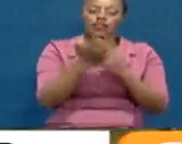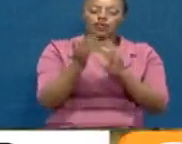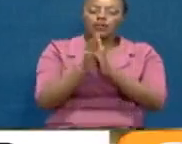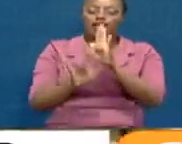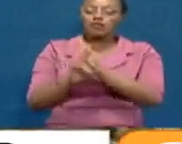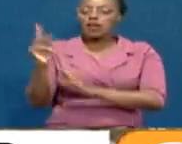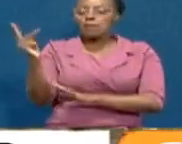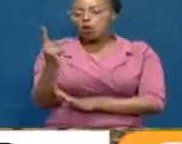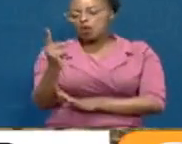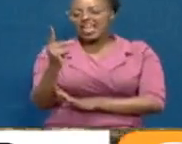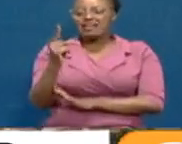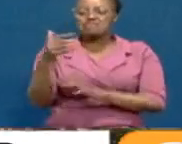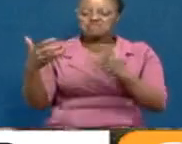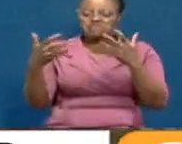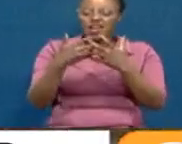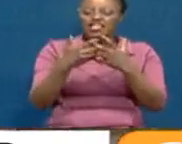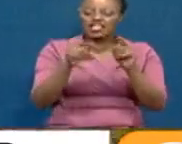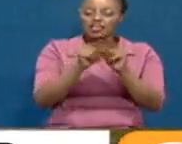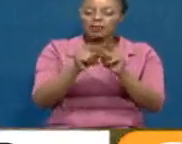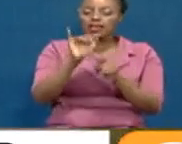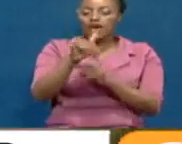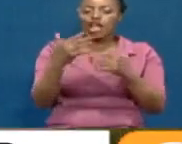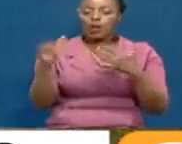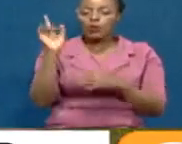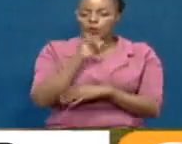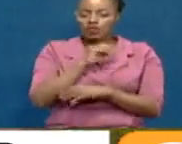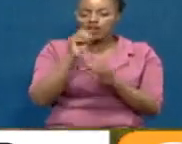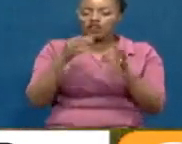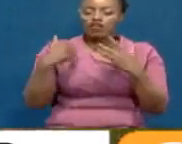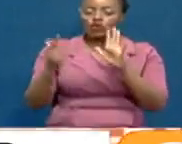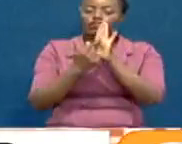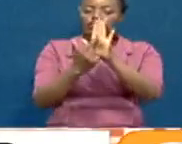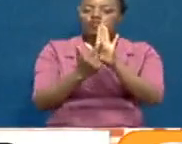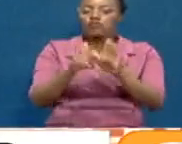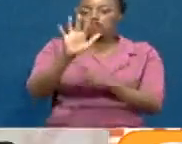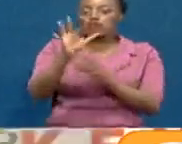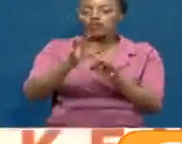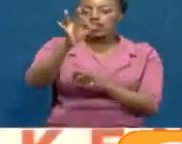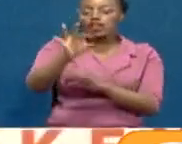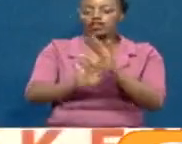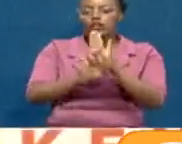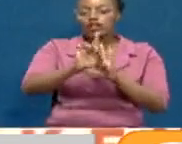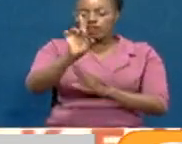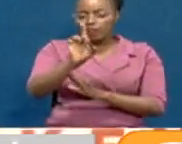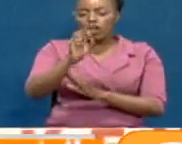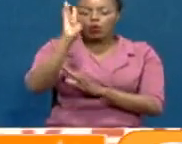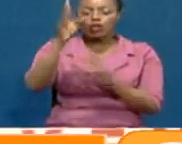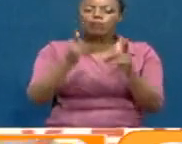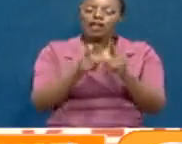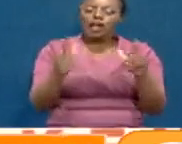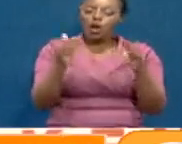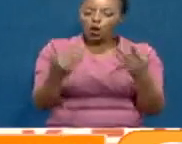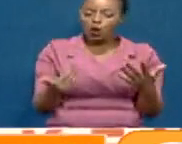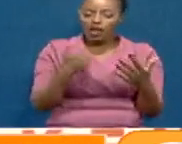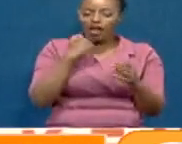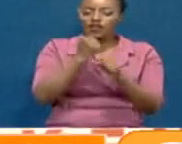development. There is what we call offsetting of that loss. If you have lost, for example, 5 hectares to development, you would be allowed or you would